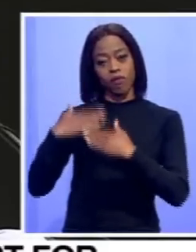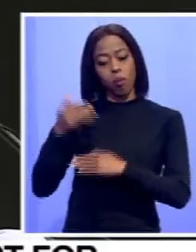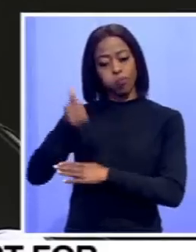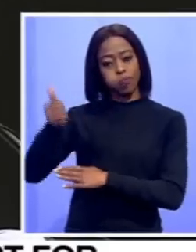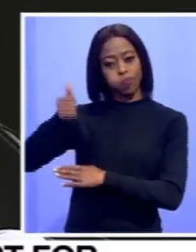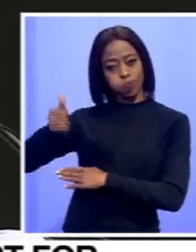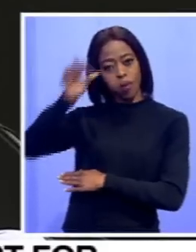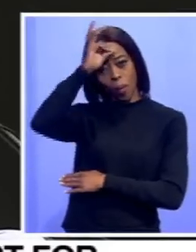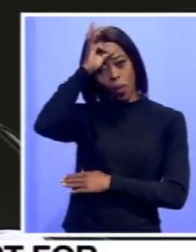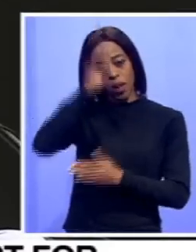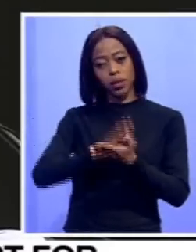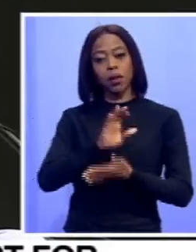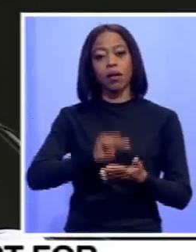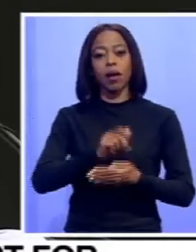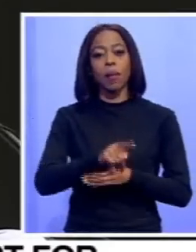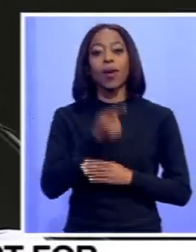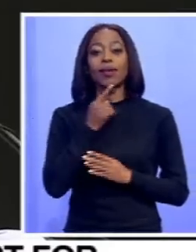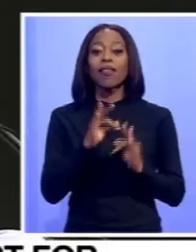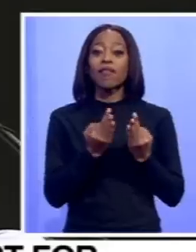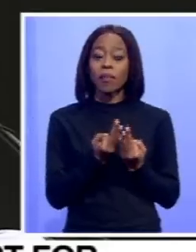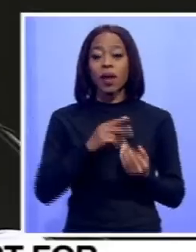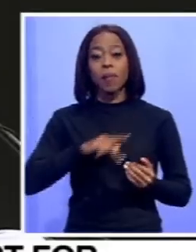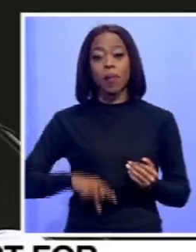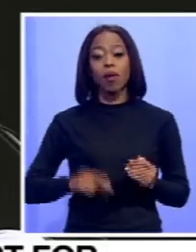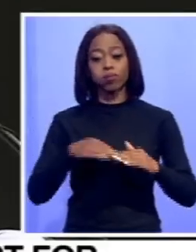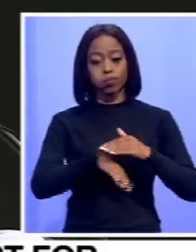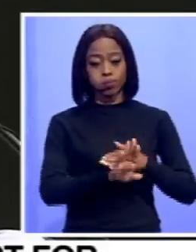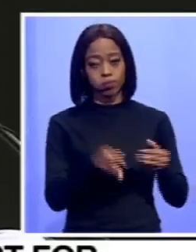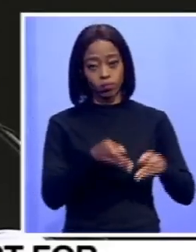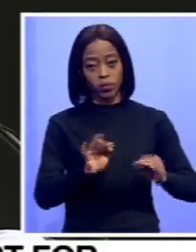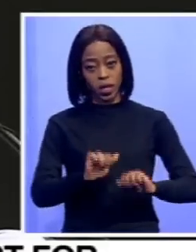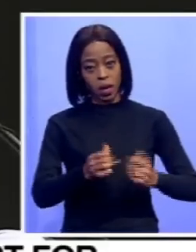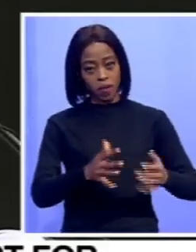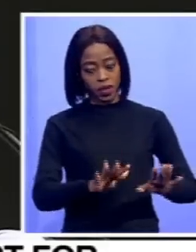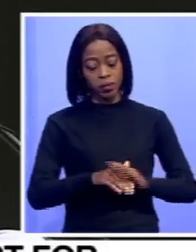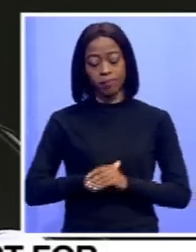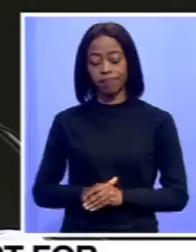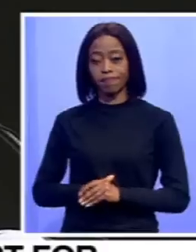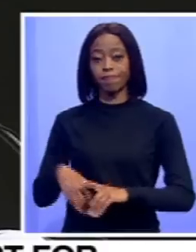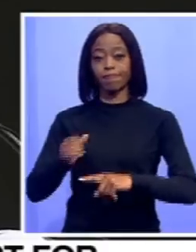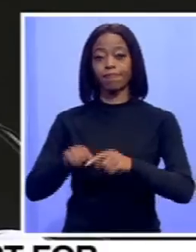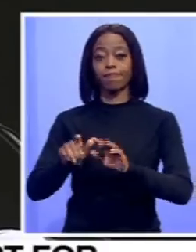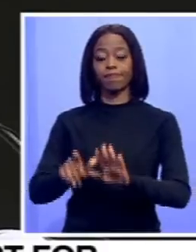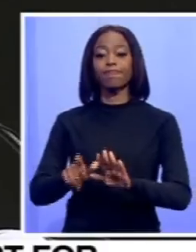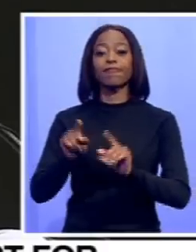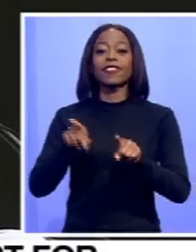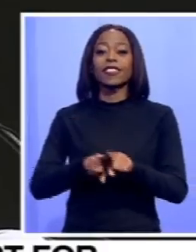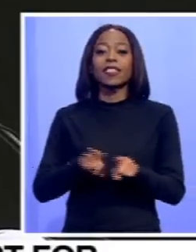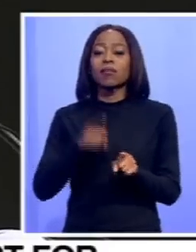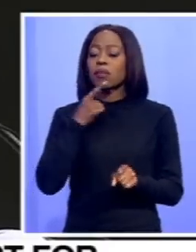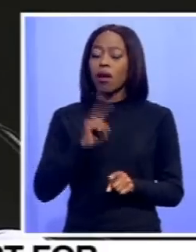13 April that only the family and the president will come to the cemetery or graveside. Sub 7. It was then put to him that this was not